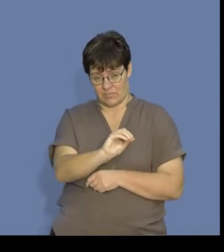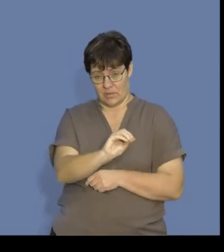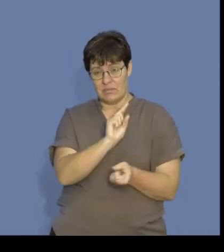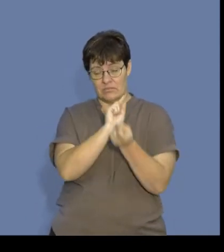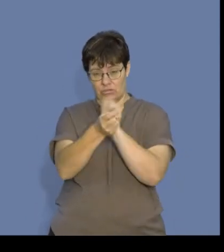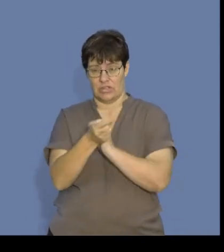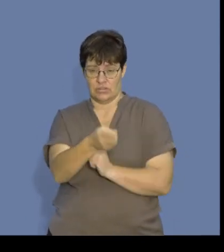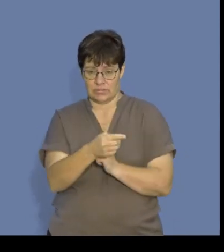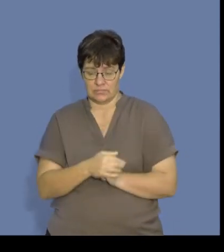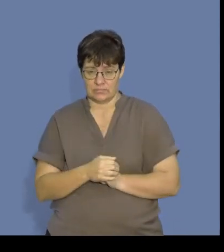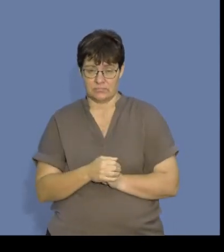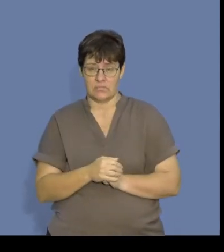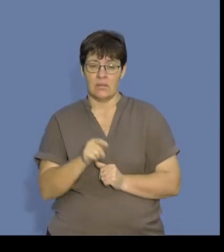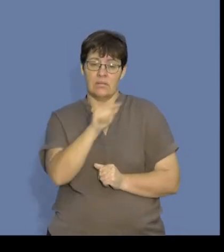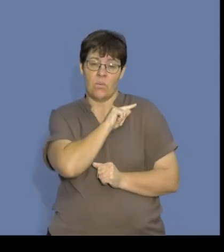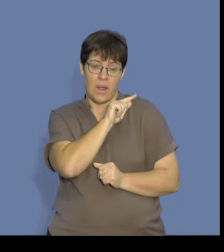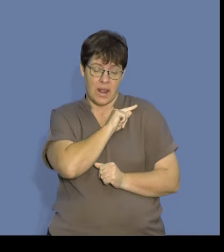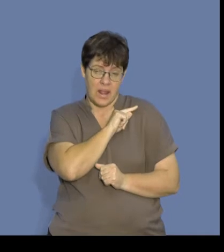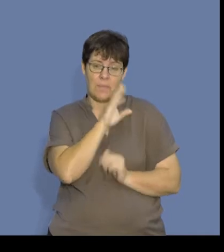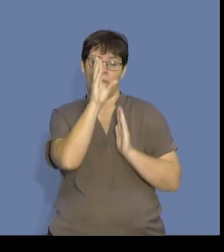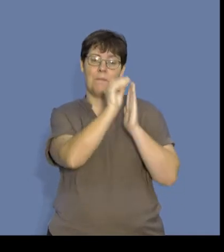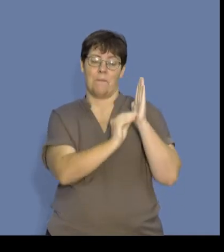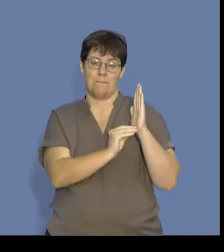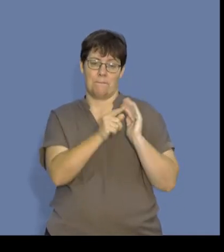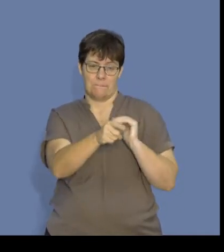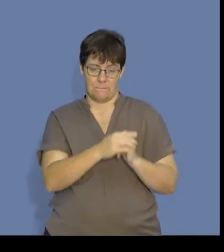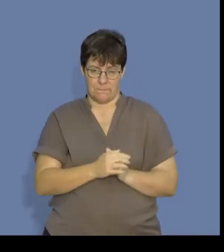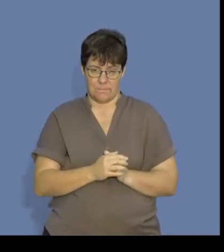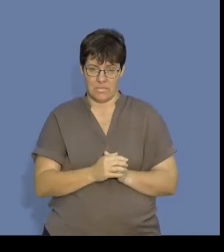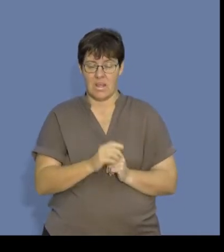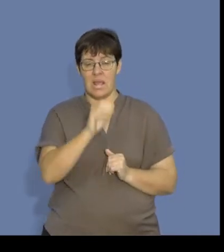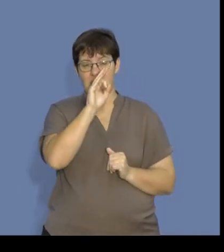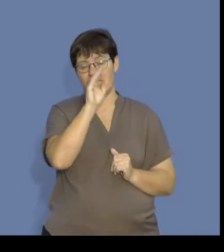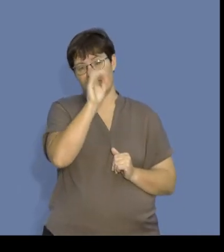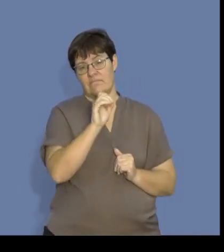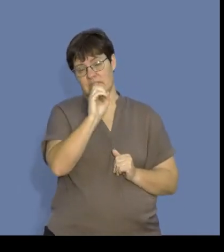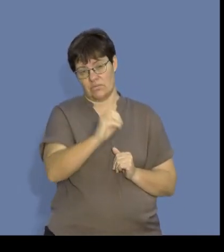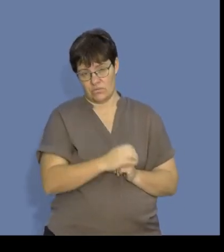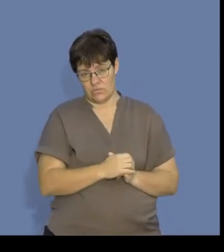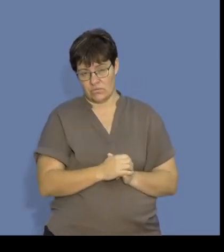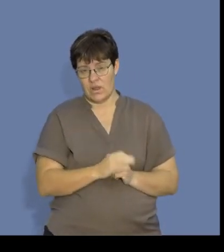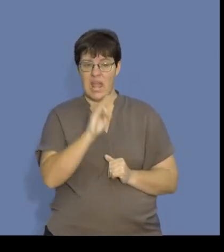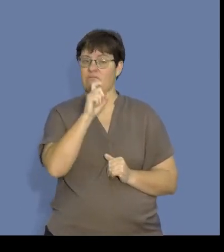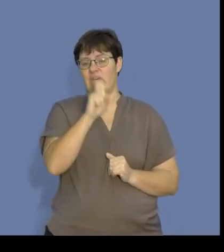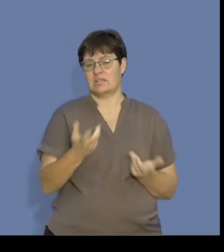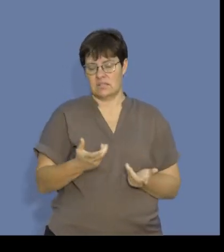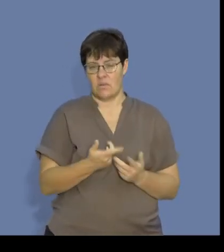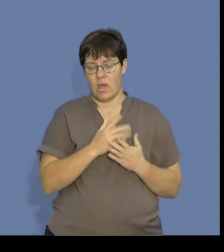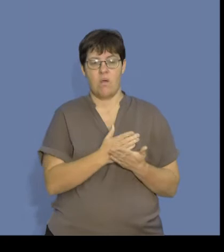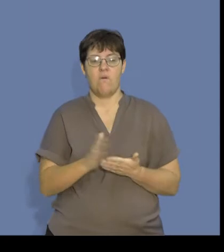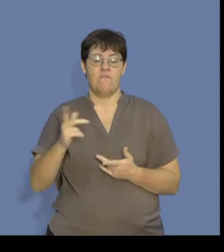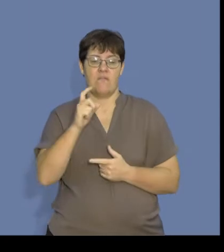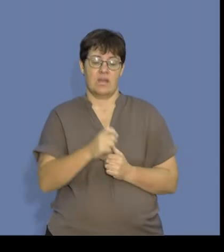to substitute in. So that's why I write it as well as f of 0, not just f of x, because